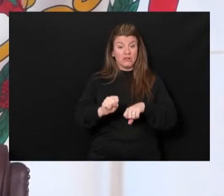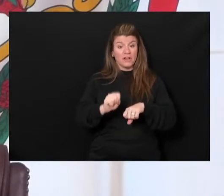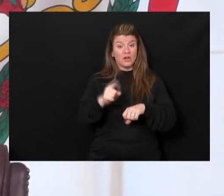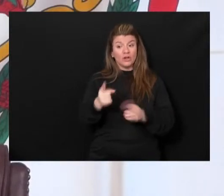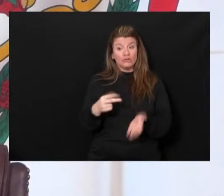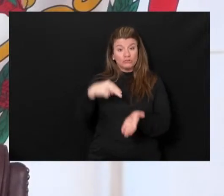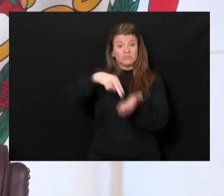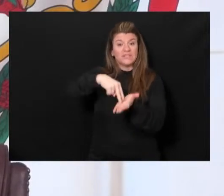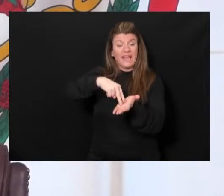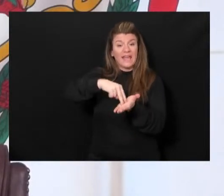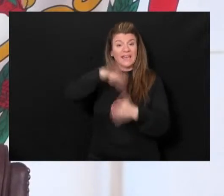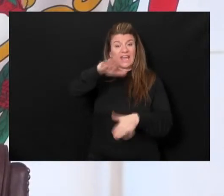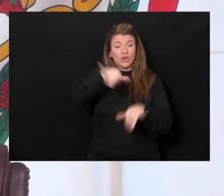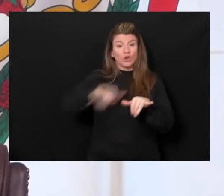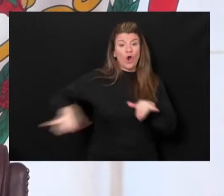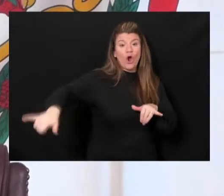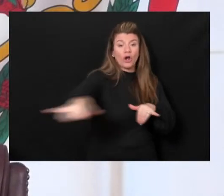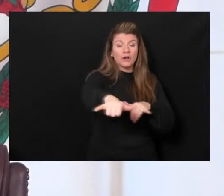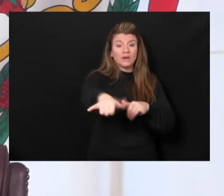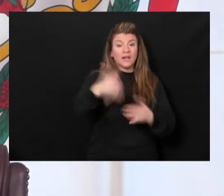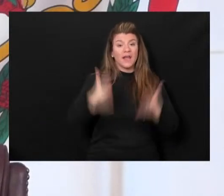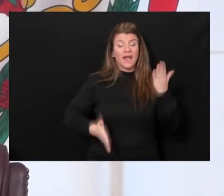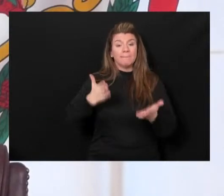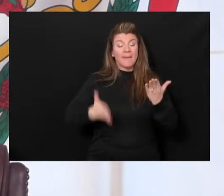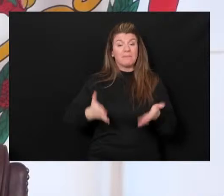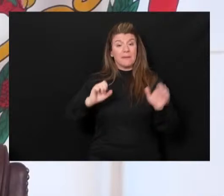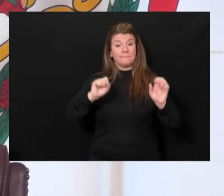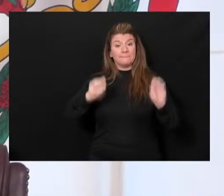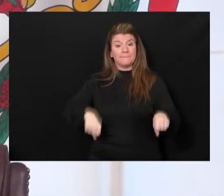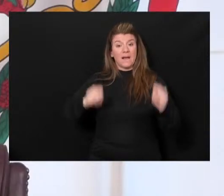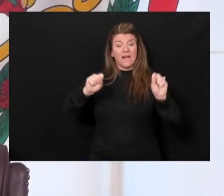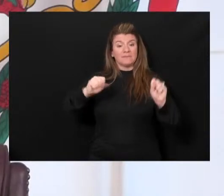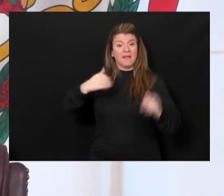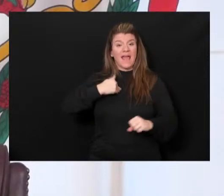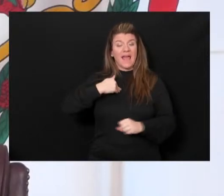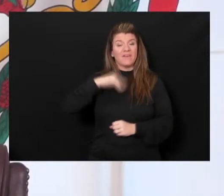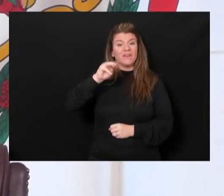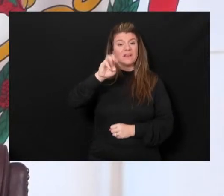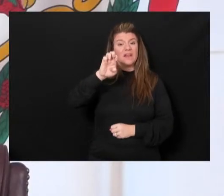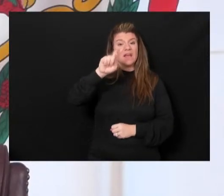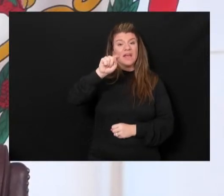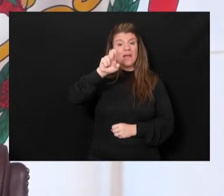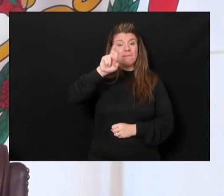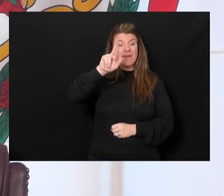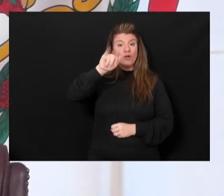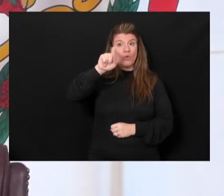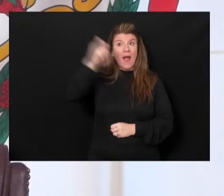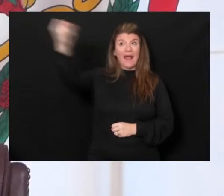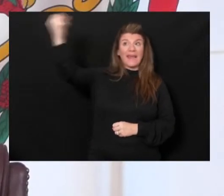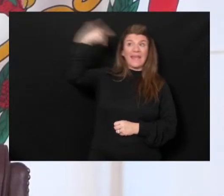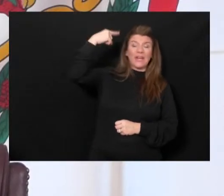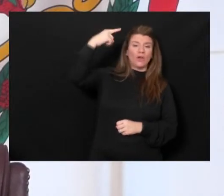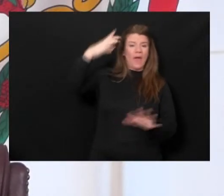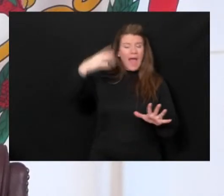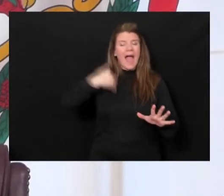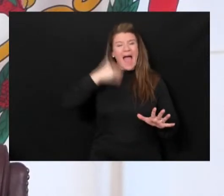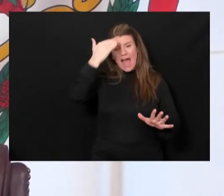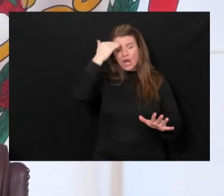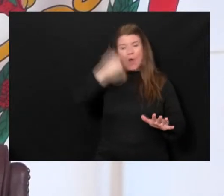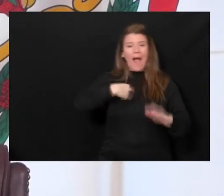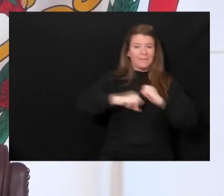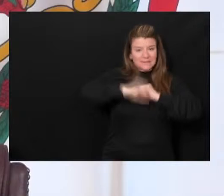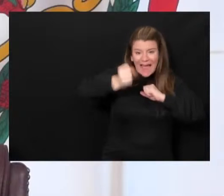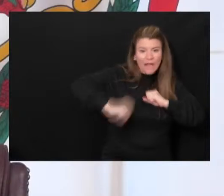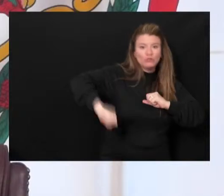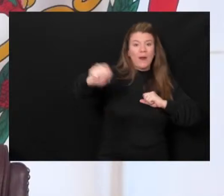stand out in your yard and maybe have the possibility of a meteorite hitting you. And I'm only exaggerating to make my